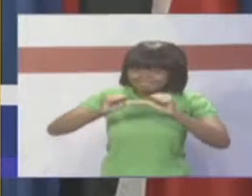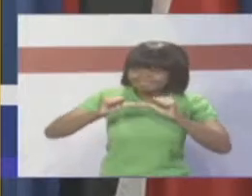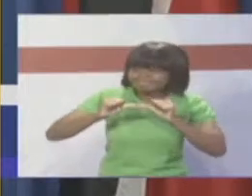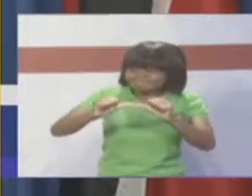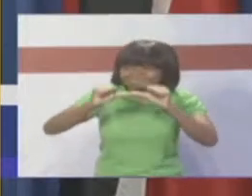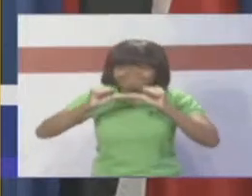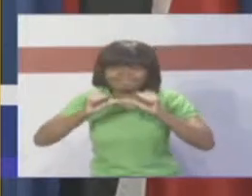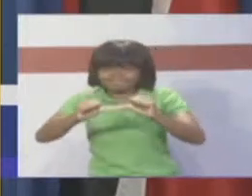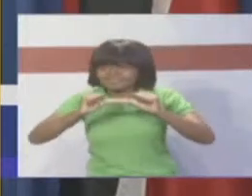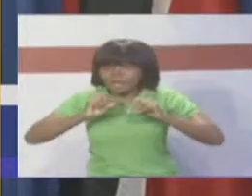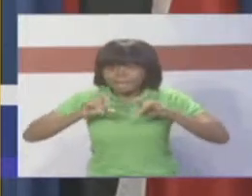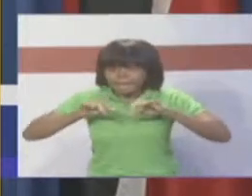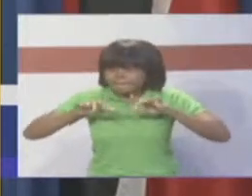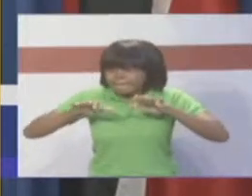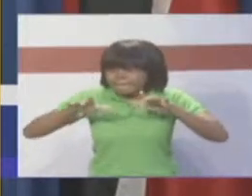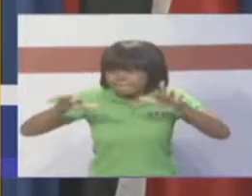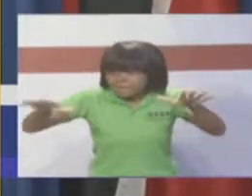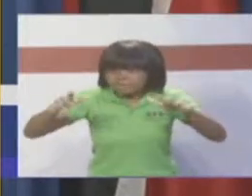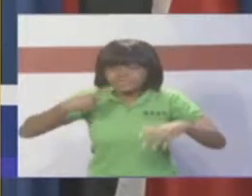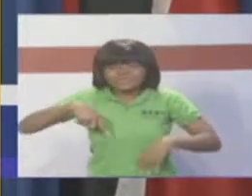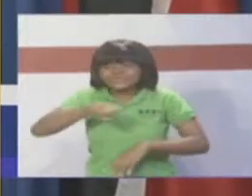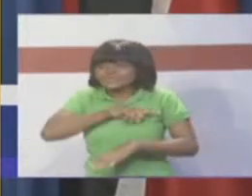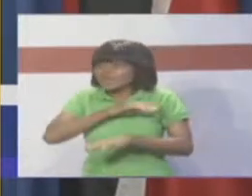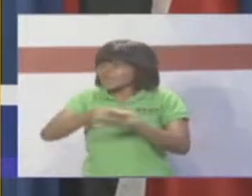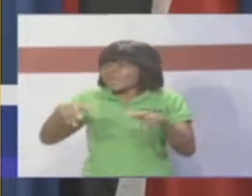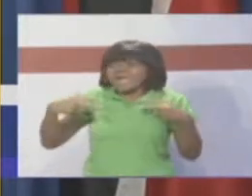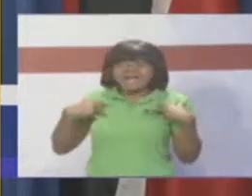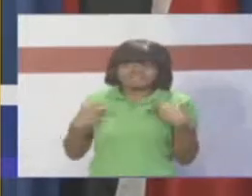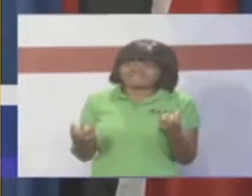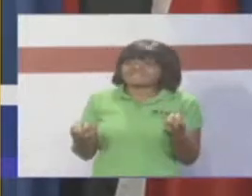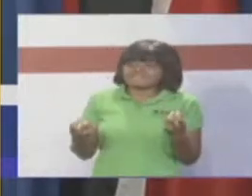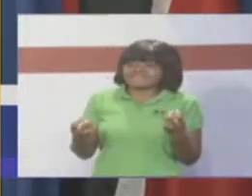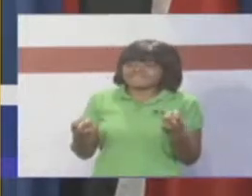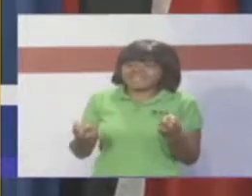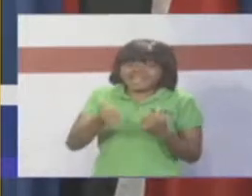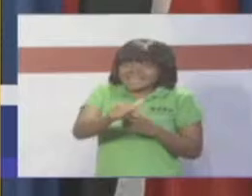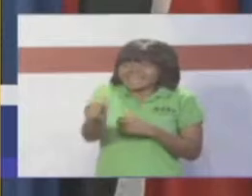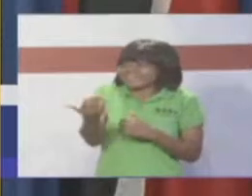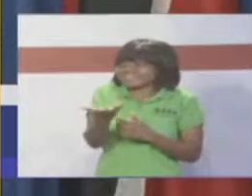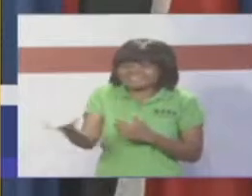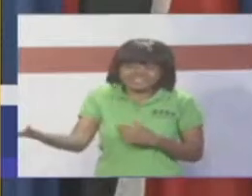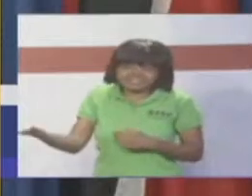it that are 100%, but we know there are some things that we can do.